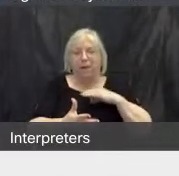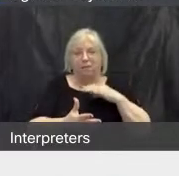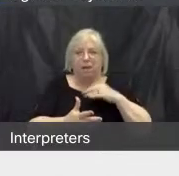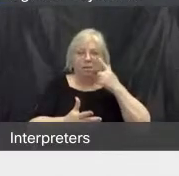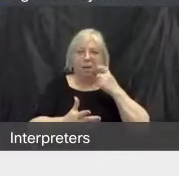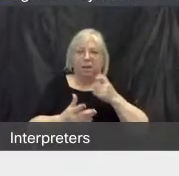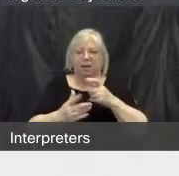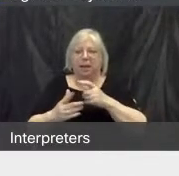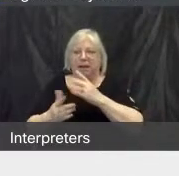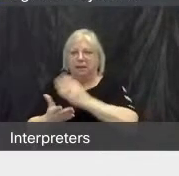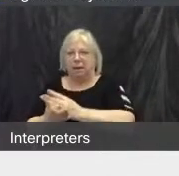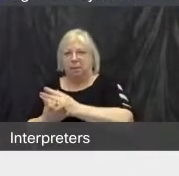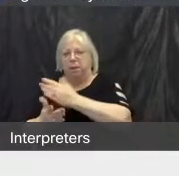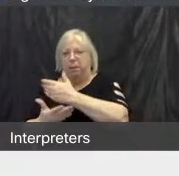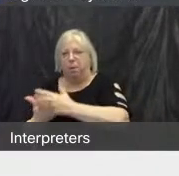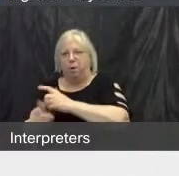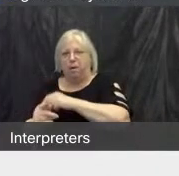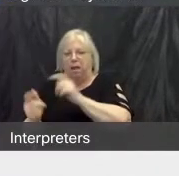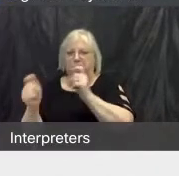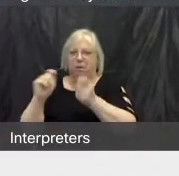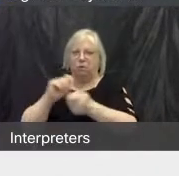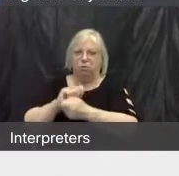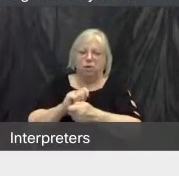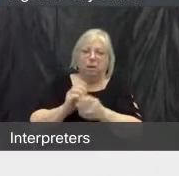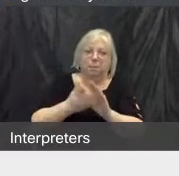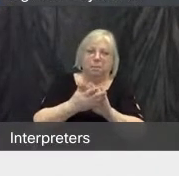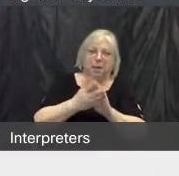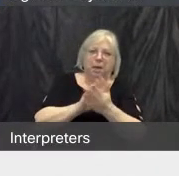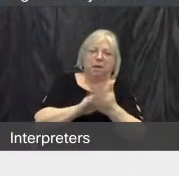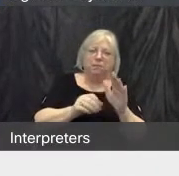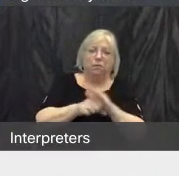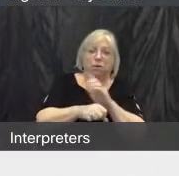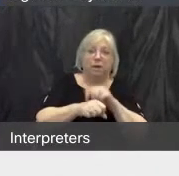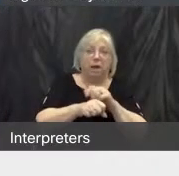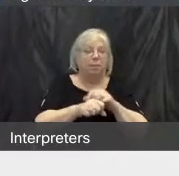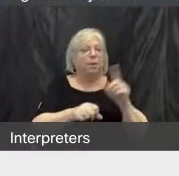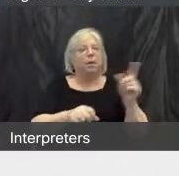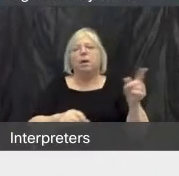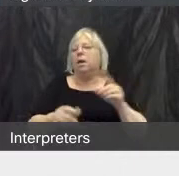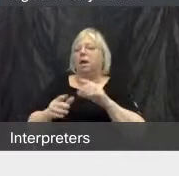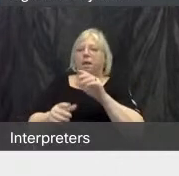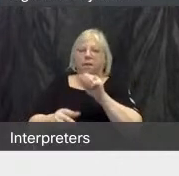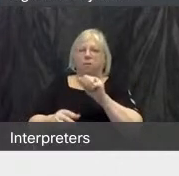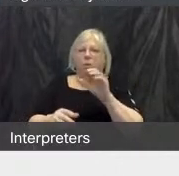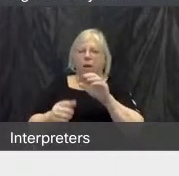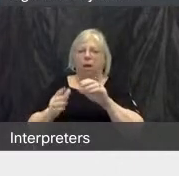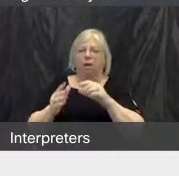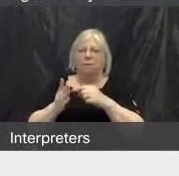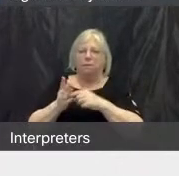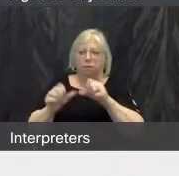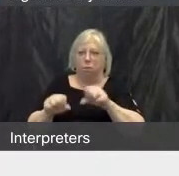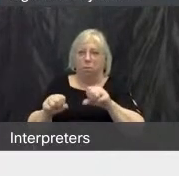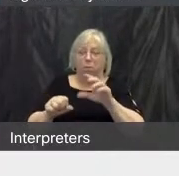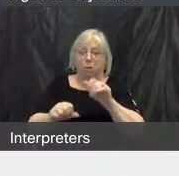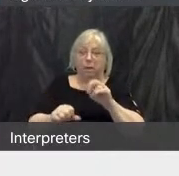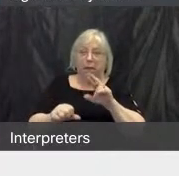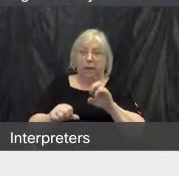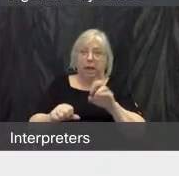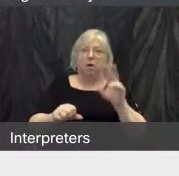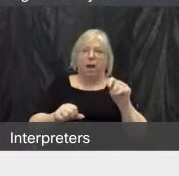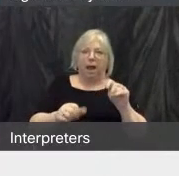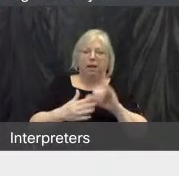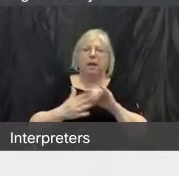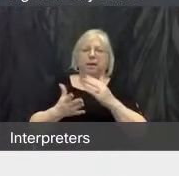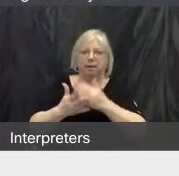from being part-time to a full-time employee, even though they may be classed as part-time. The Affordable Care Act did have some requirements associated